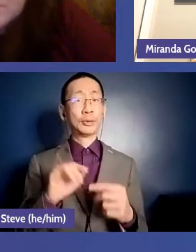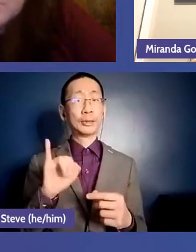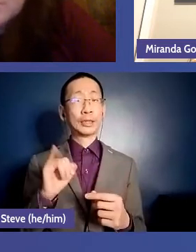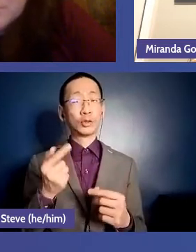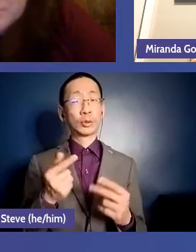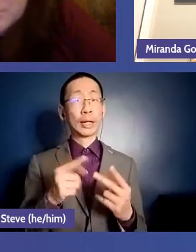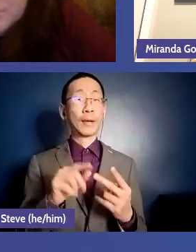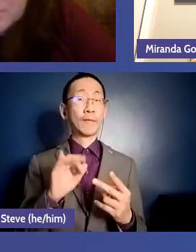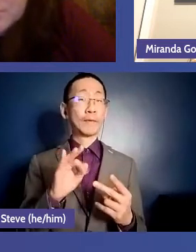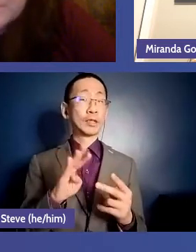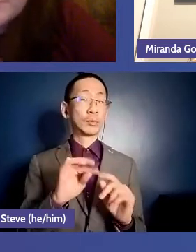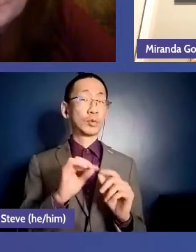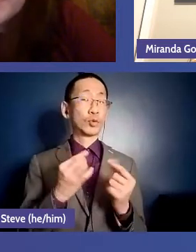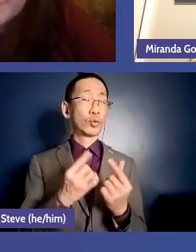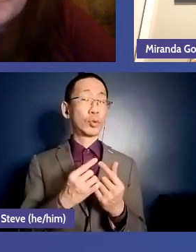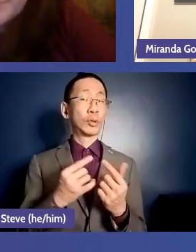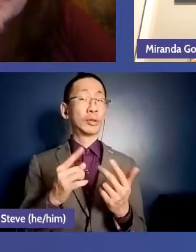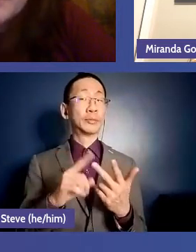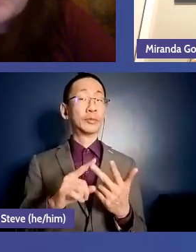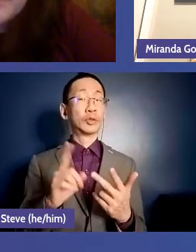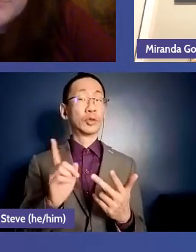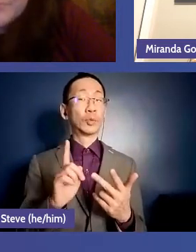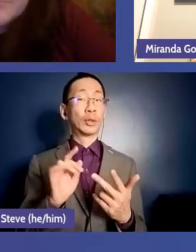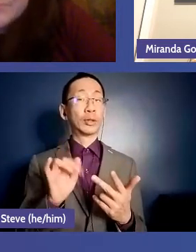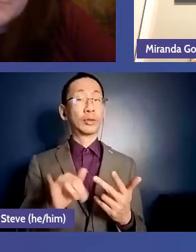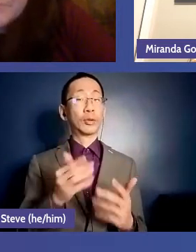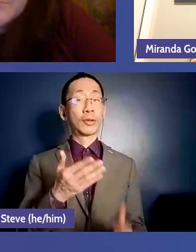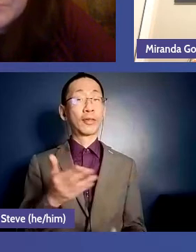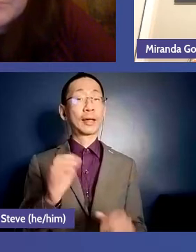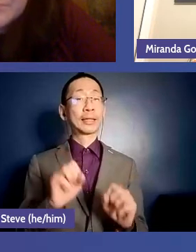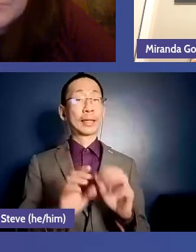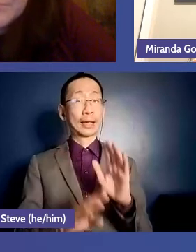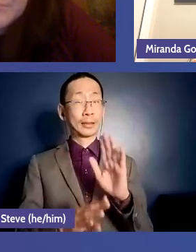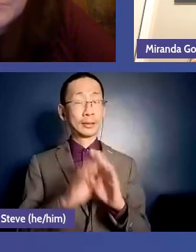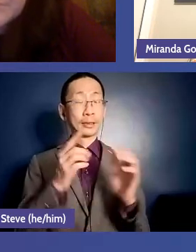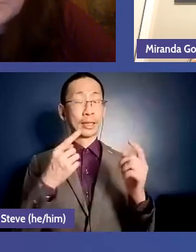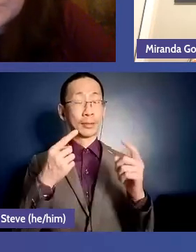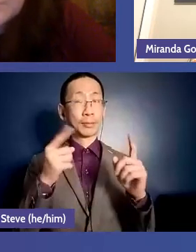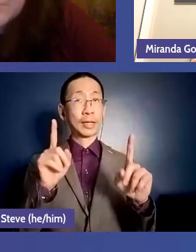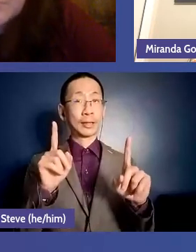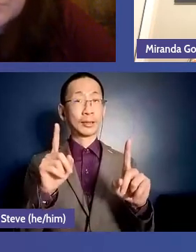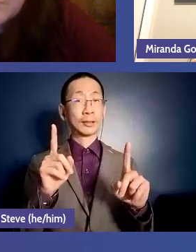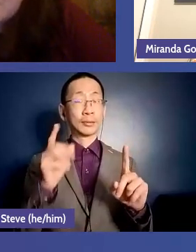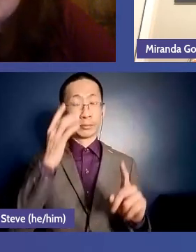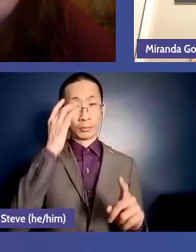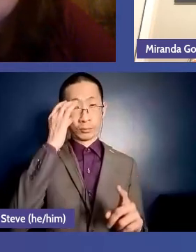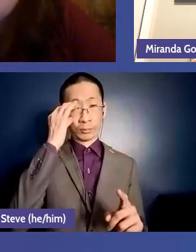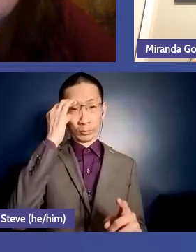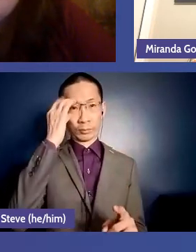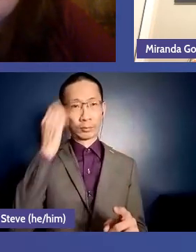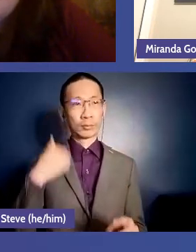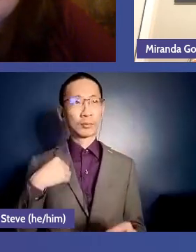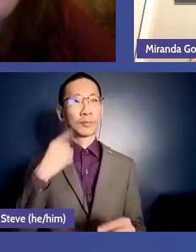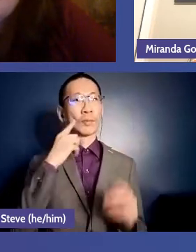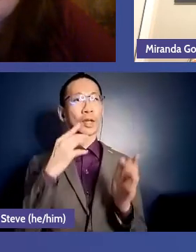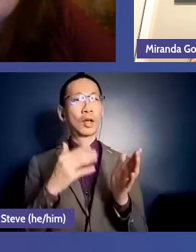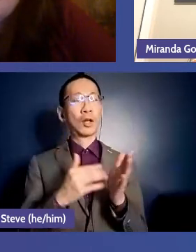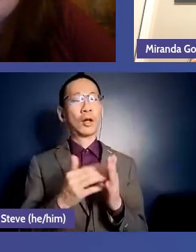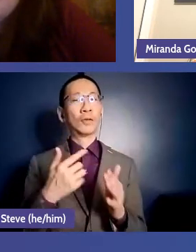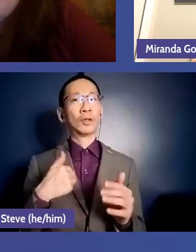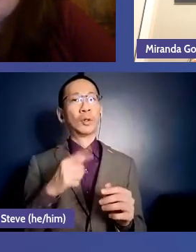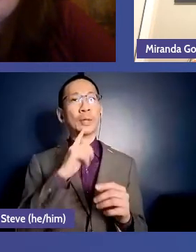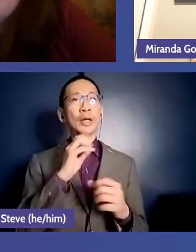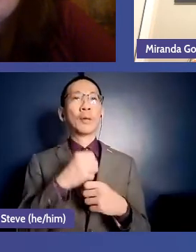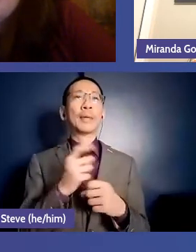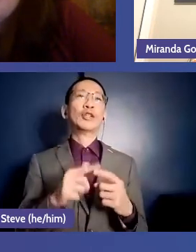Facebook groups, where those things can take place. I think oftentimes we are made to